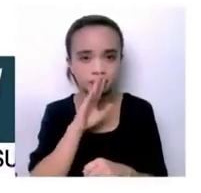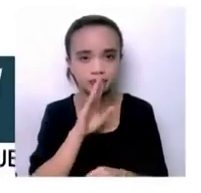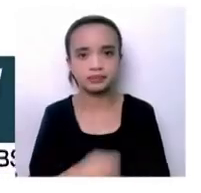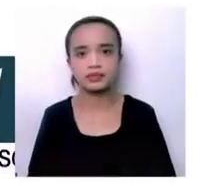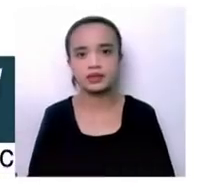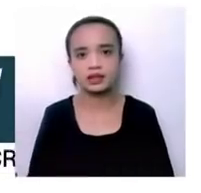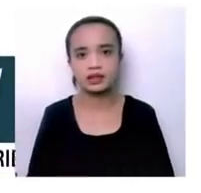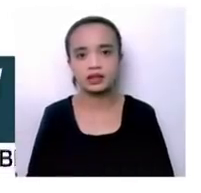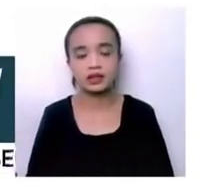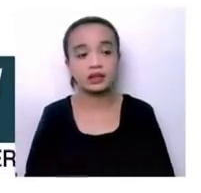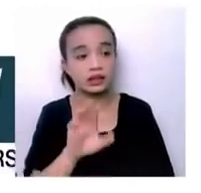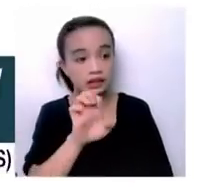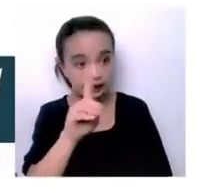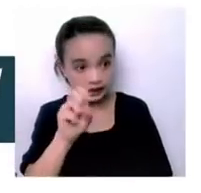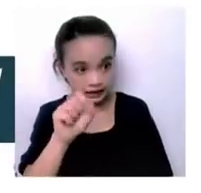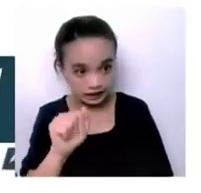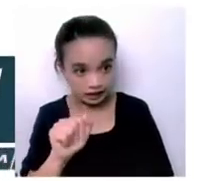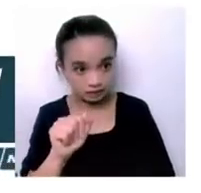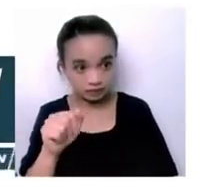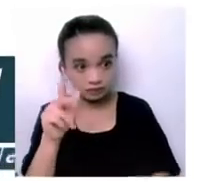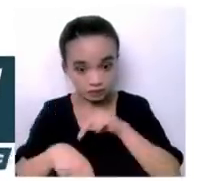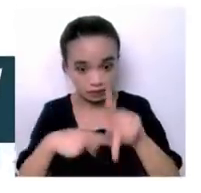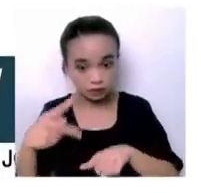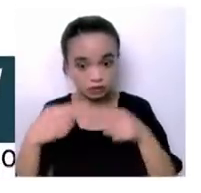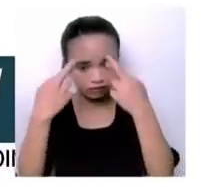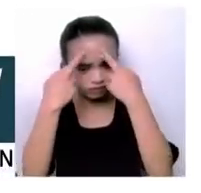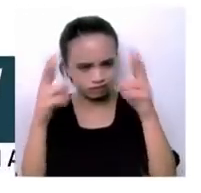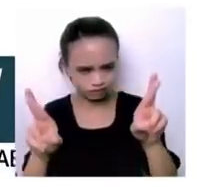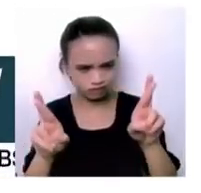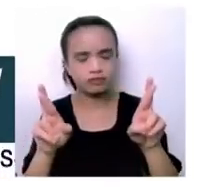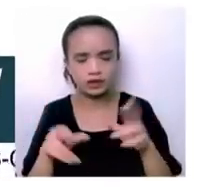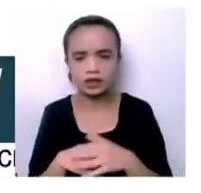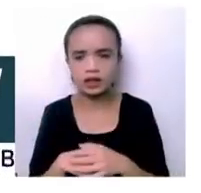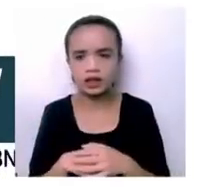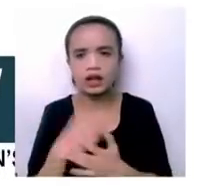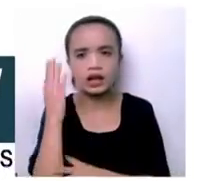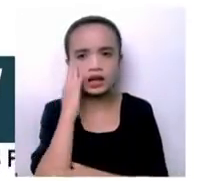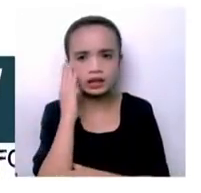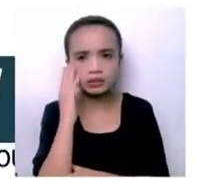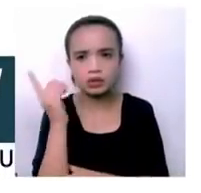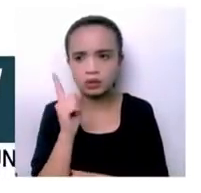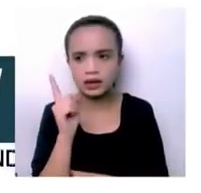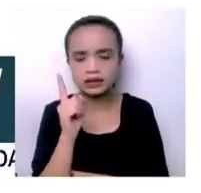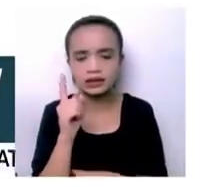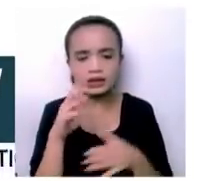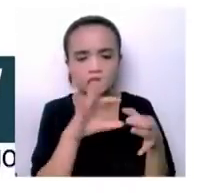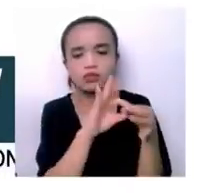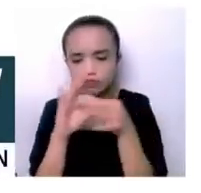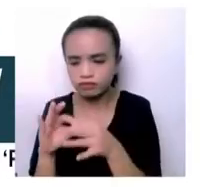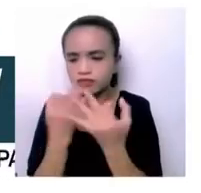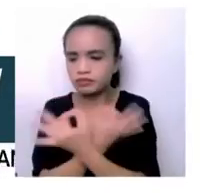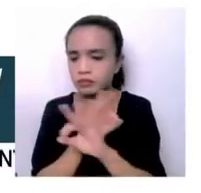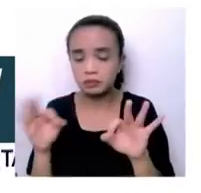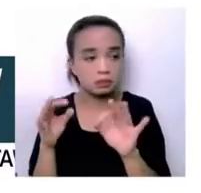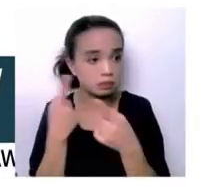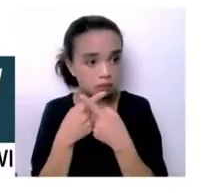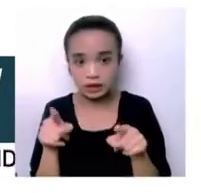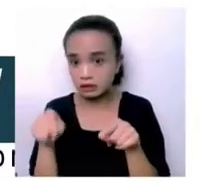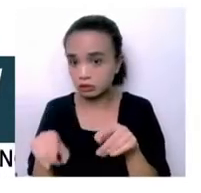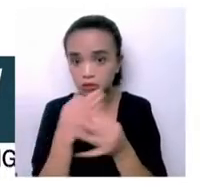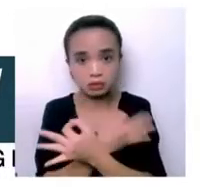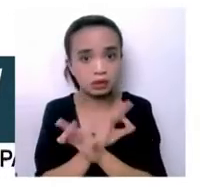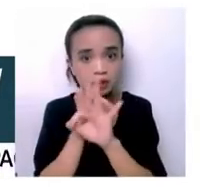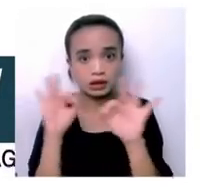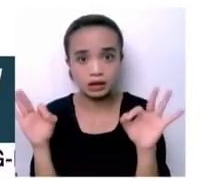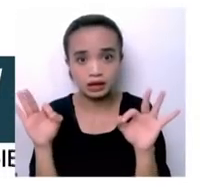It's a people power revolution. We always equate it with the restoration of democracy. But that democracy, of course, was hijacked by